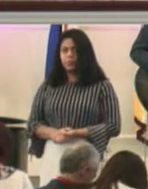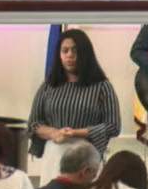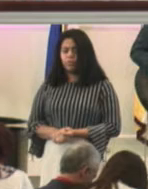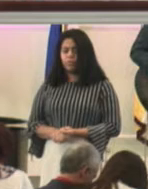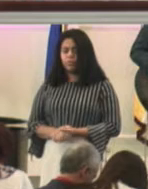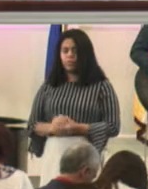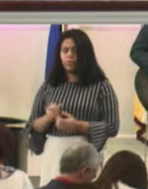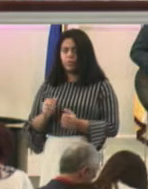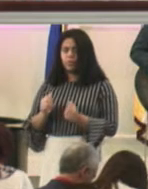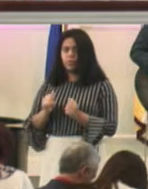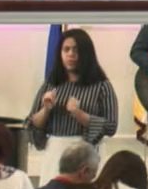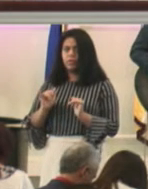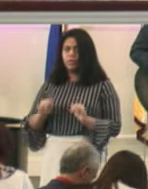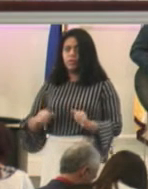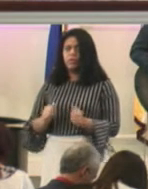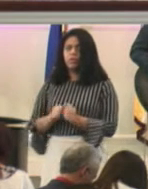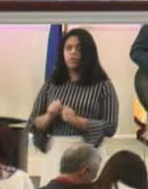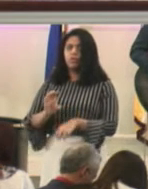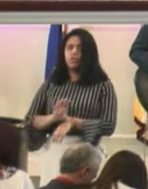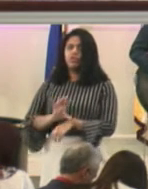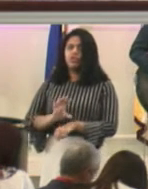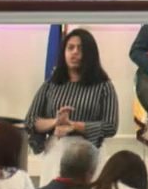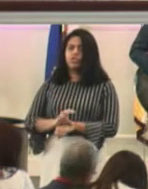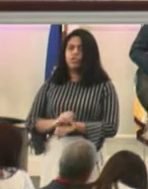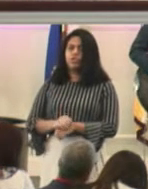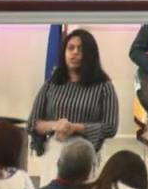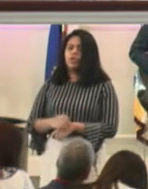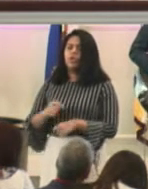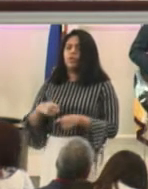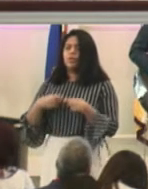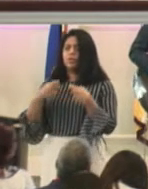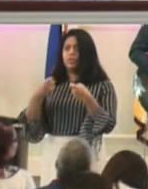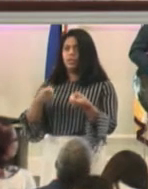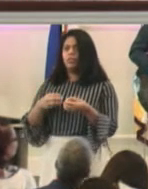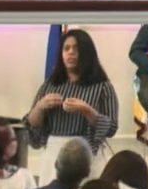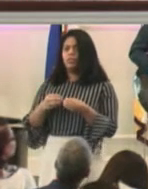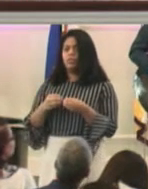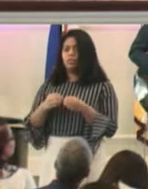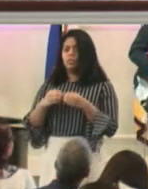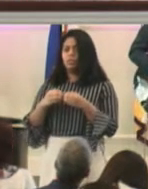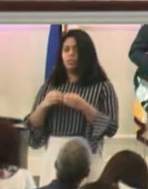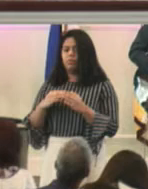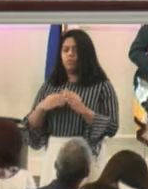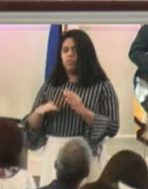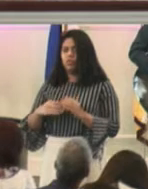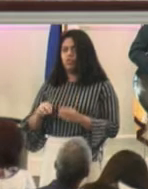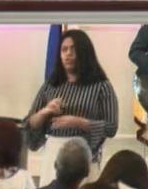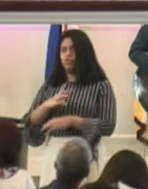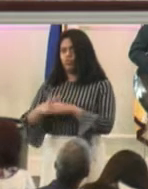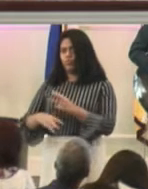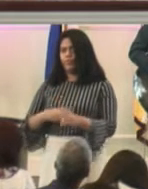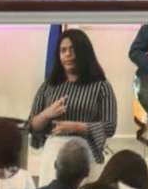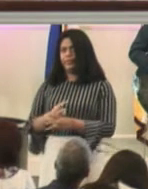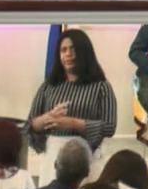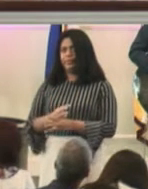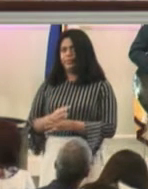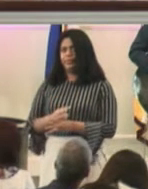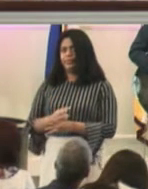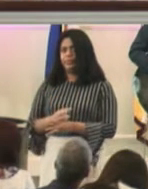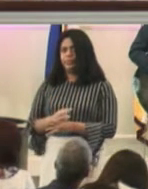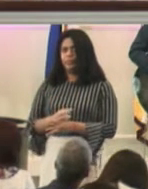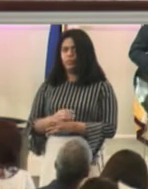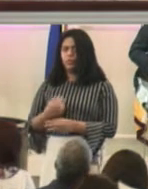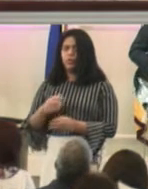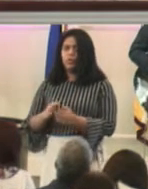Be with this church as it takes this message to the world, Lord. Send your Holy Spirit to guide them.